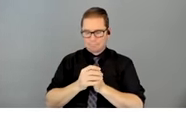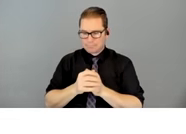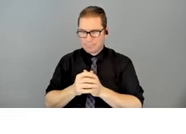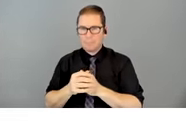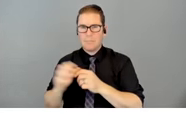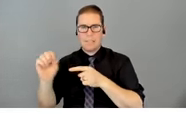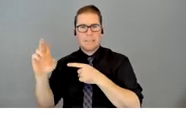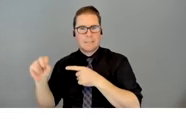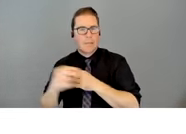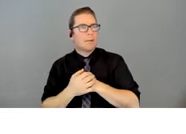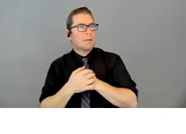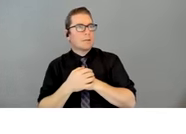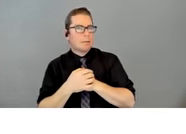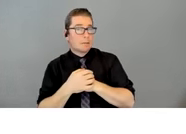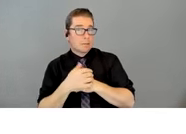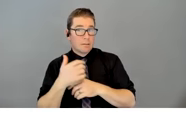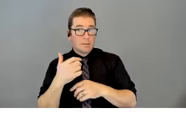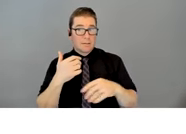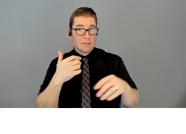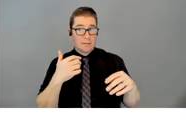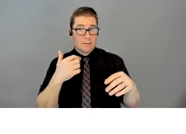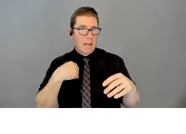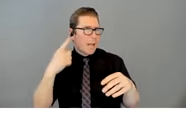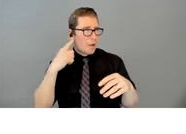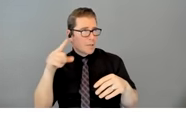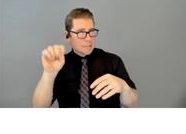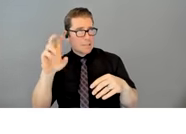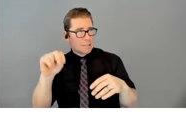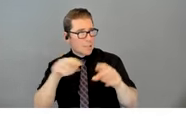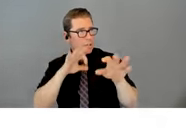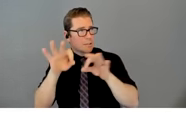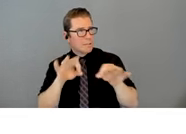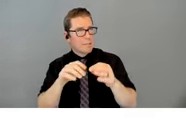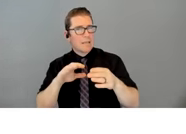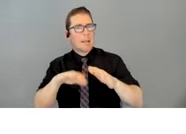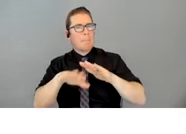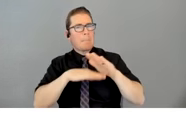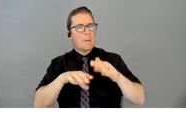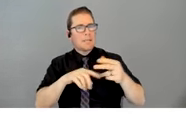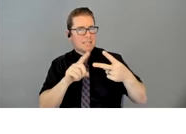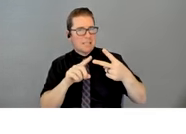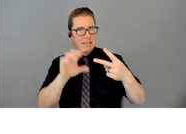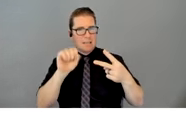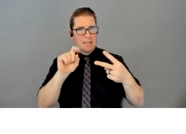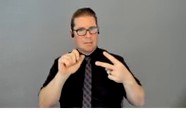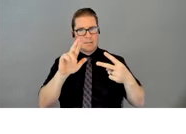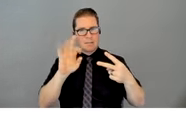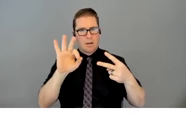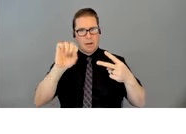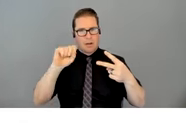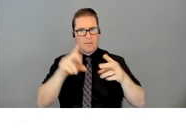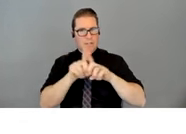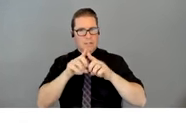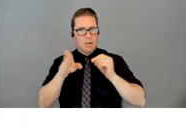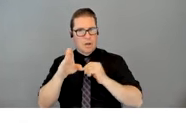So the difference for how I just heard Sean describe this is essentially that Starfish is about resolving issues that may not require discipline,